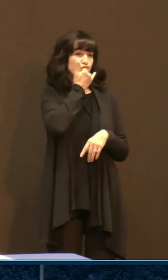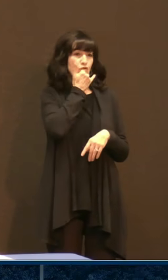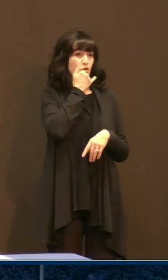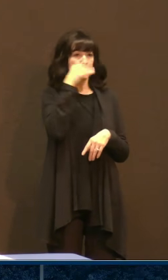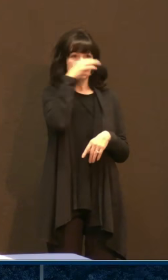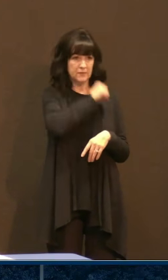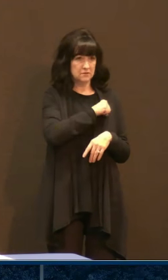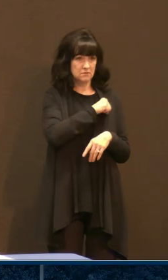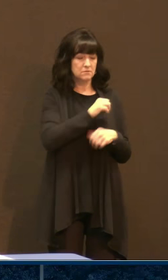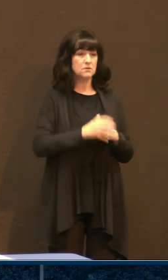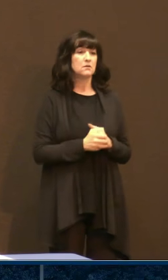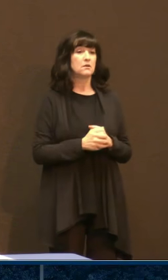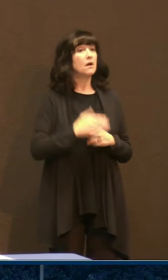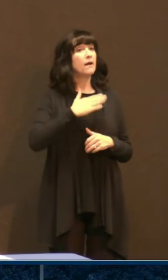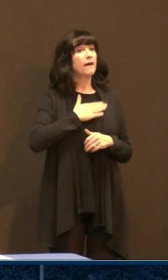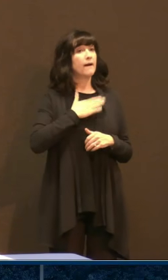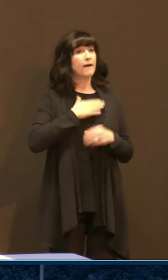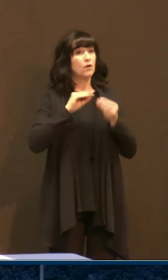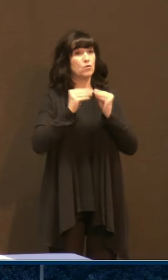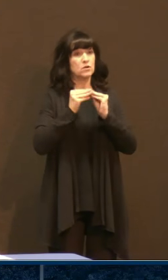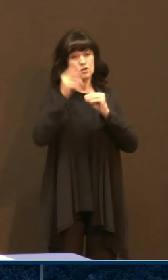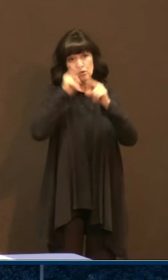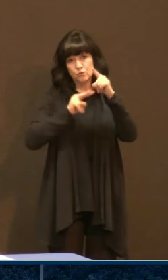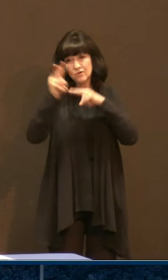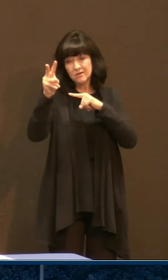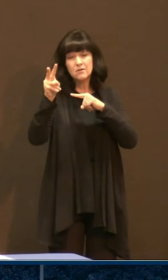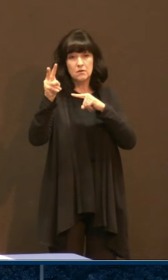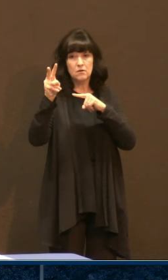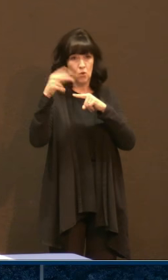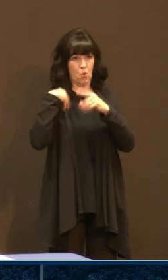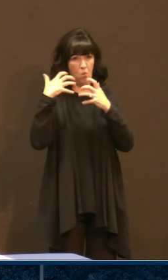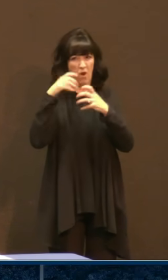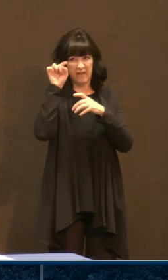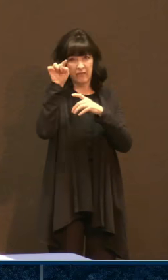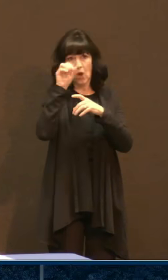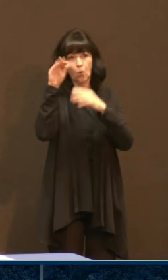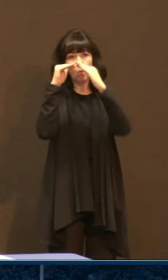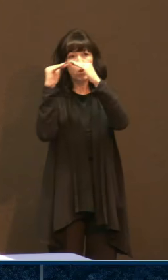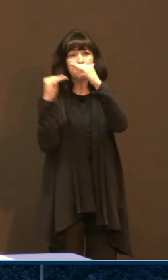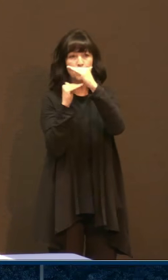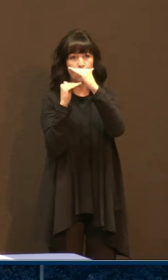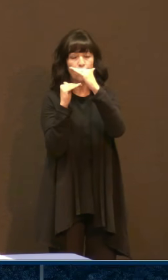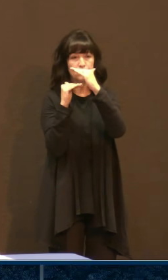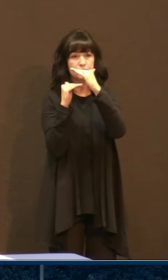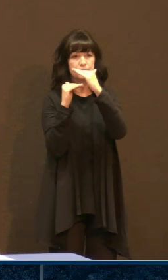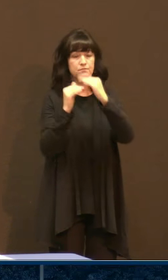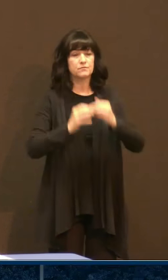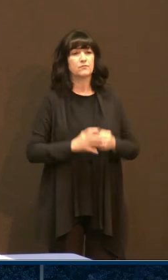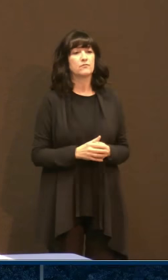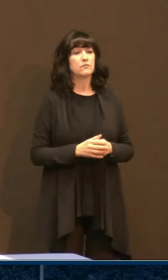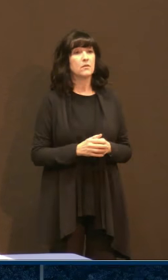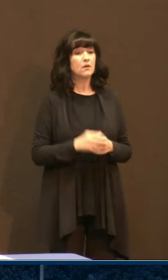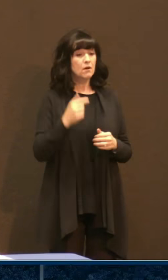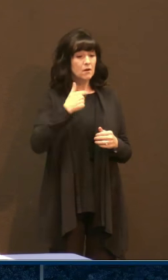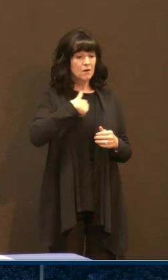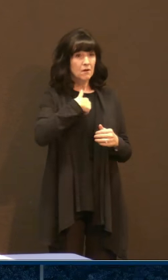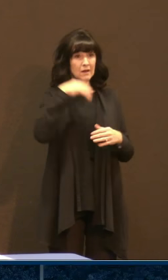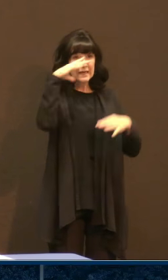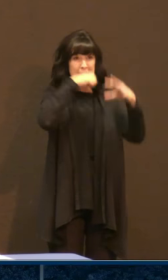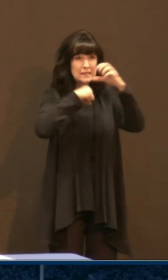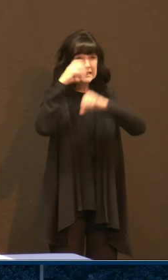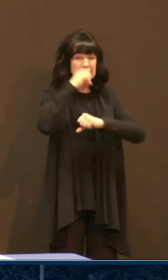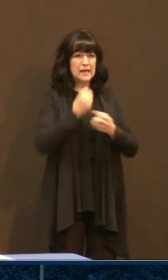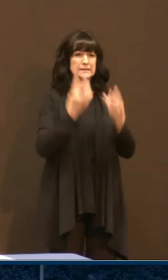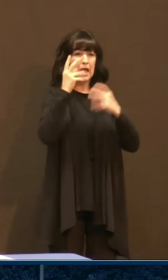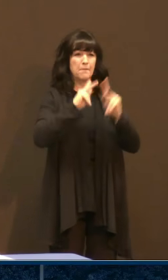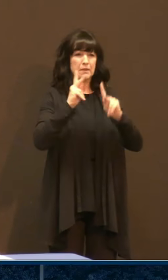stay below. We don't have a story like this before, but this just shows that the hospital is a very important part of what the response is. It's